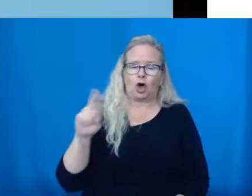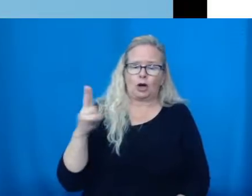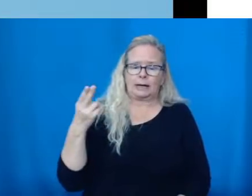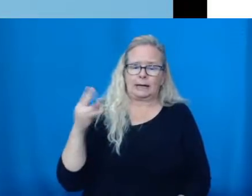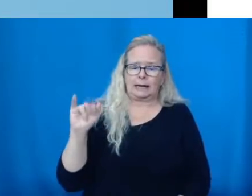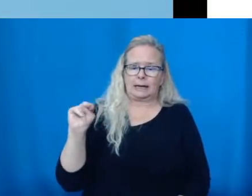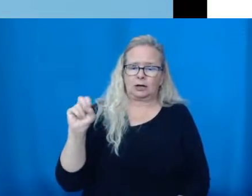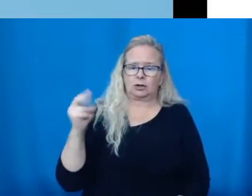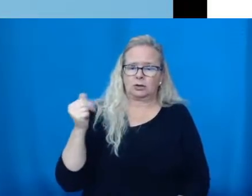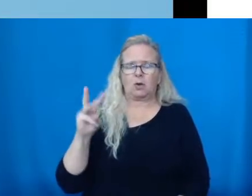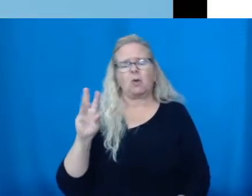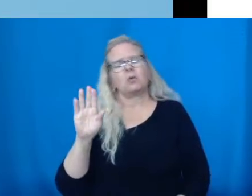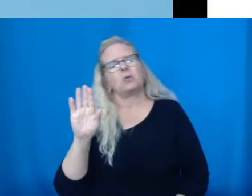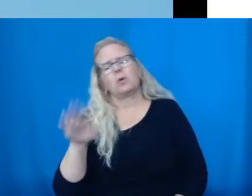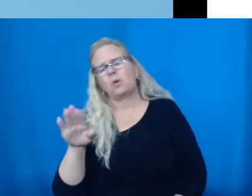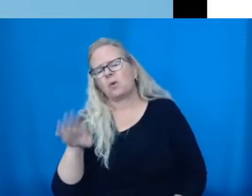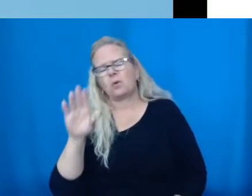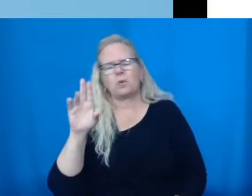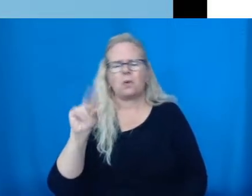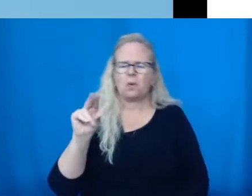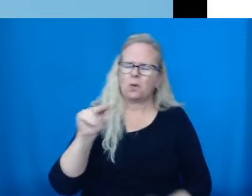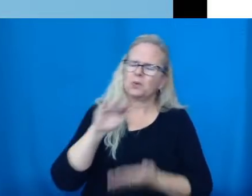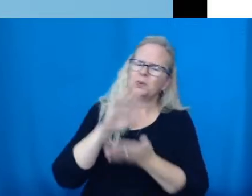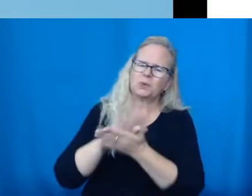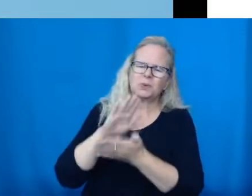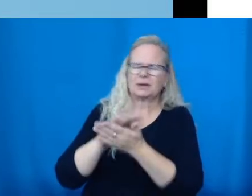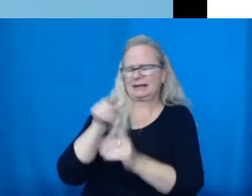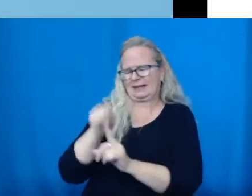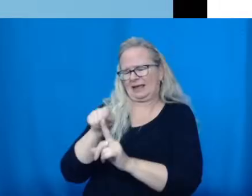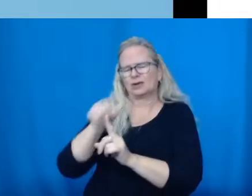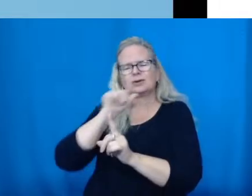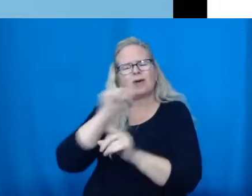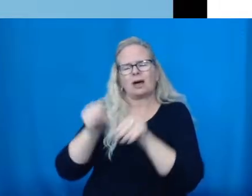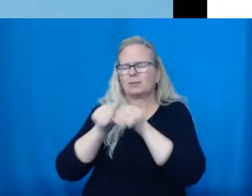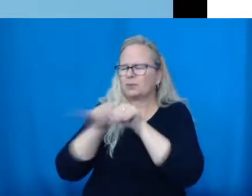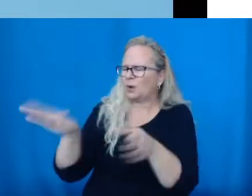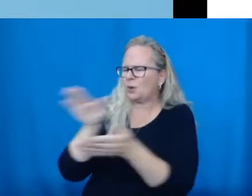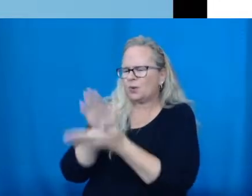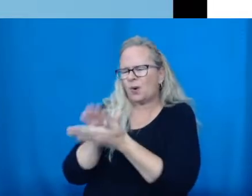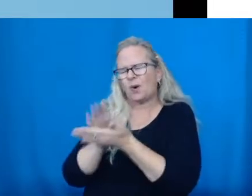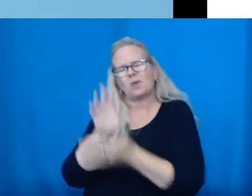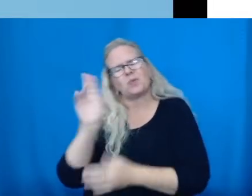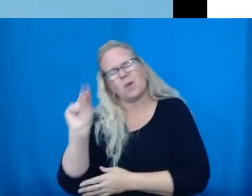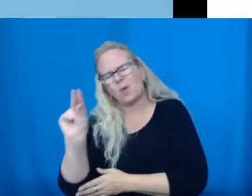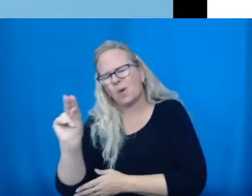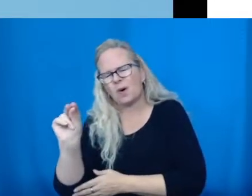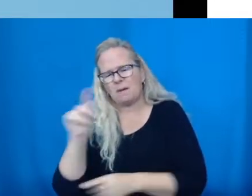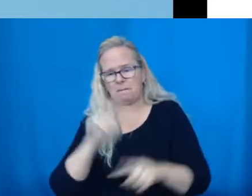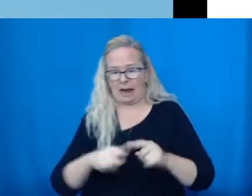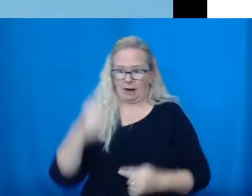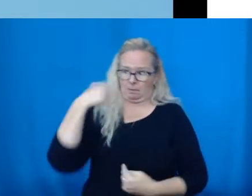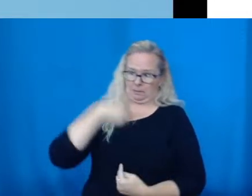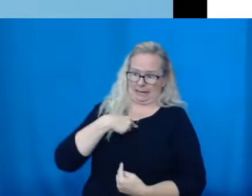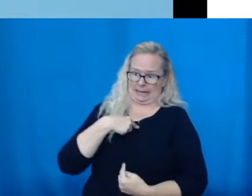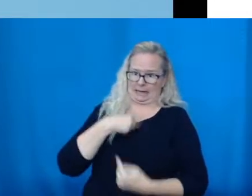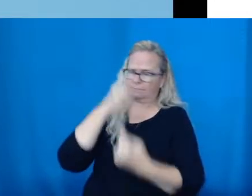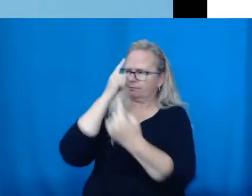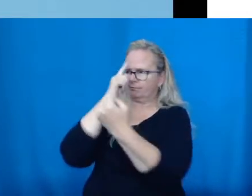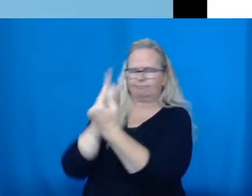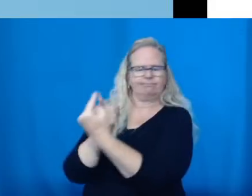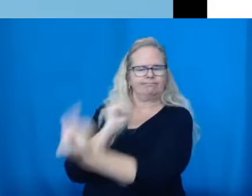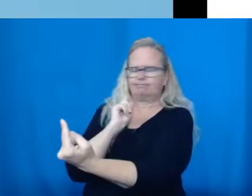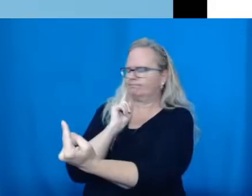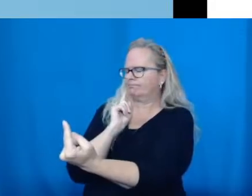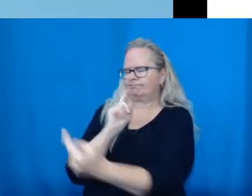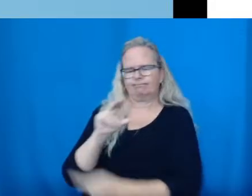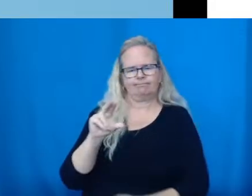to emphatically disagree just based on this one image. And I think unless we start accepting some of